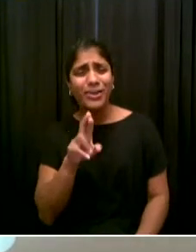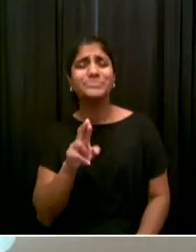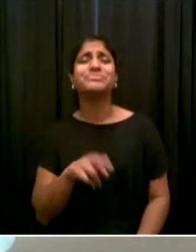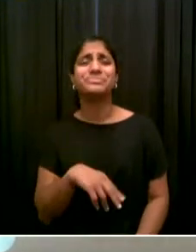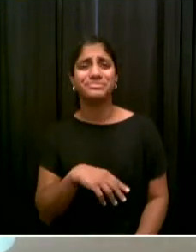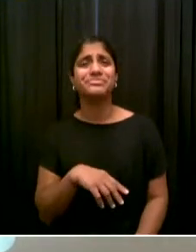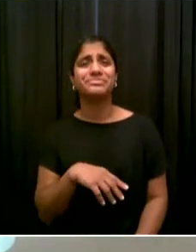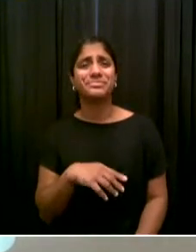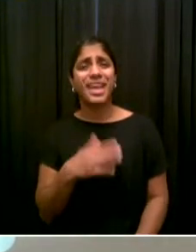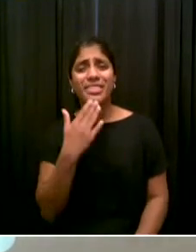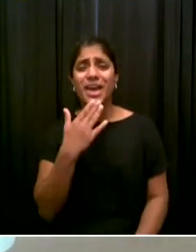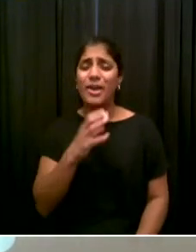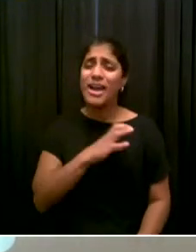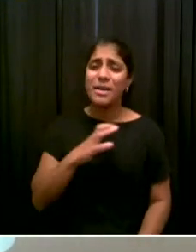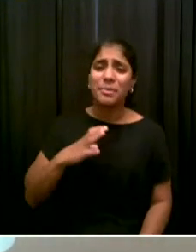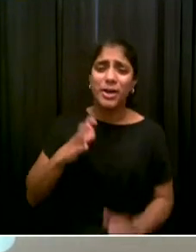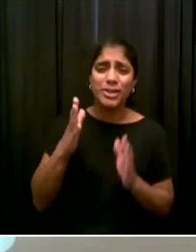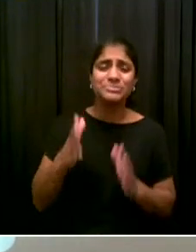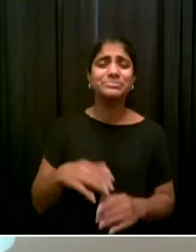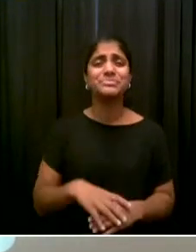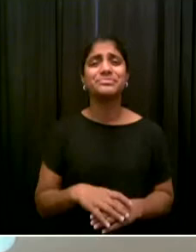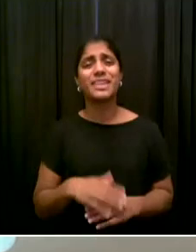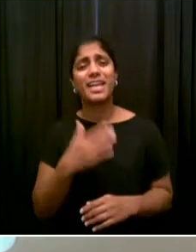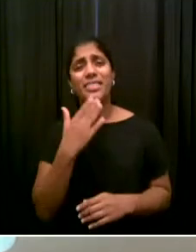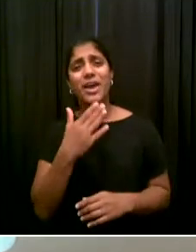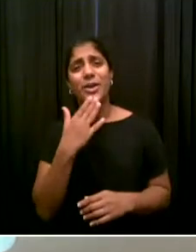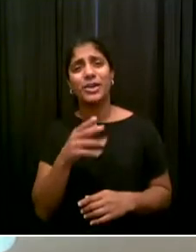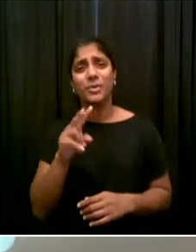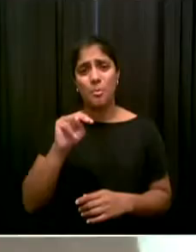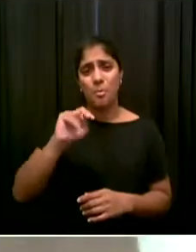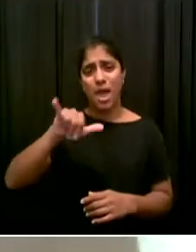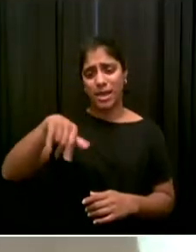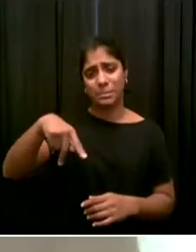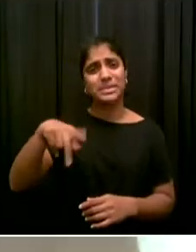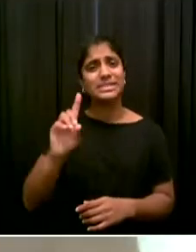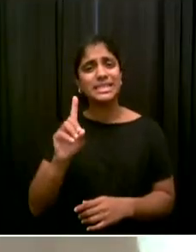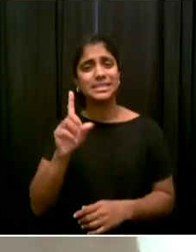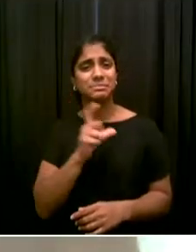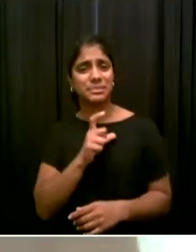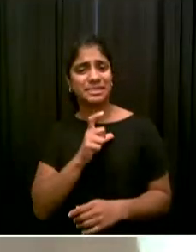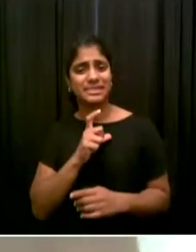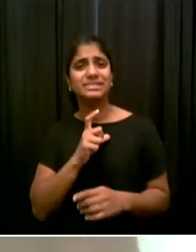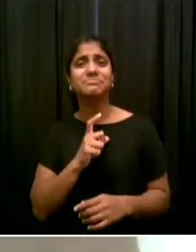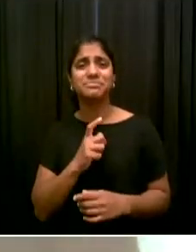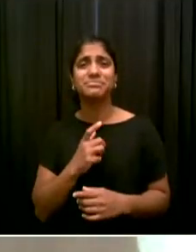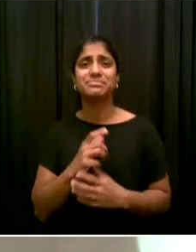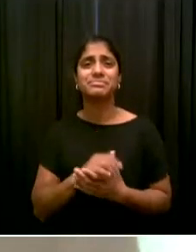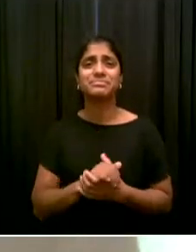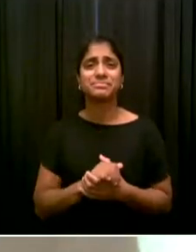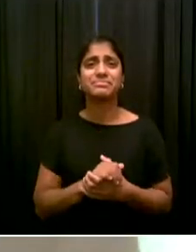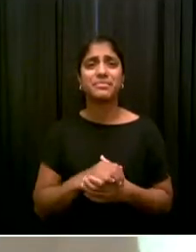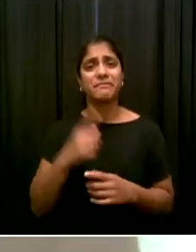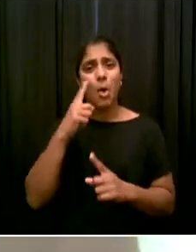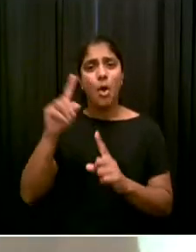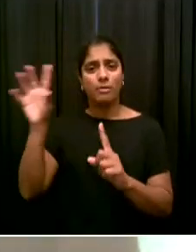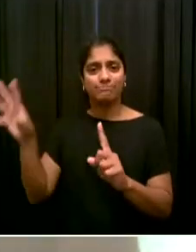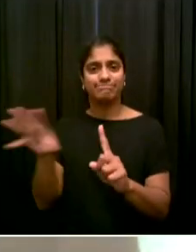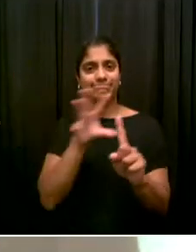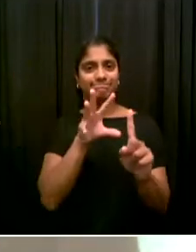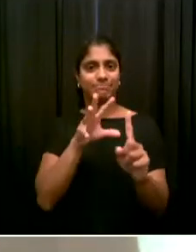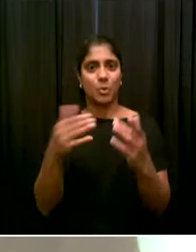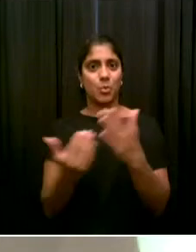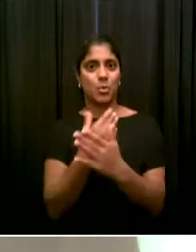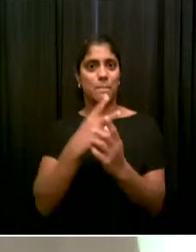NYPD for bringing out and highlighting this very important new initiative, NYPD